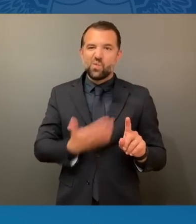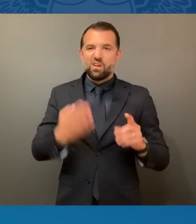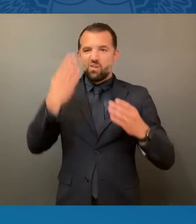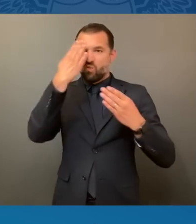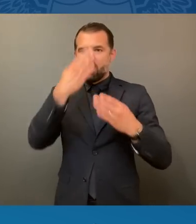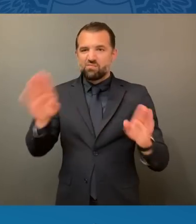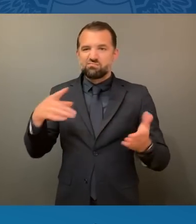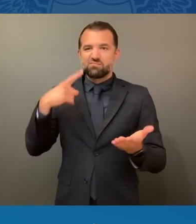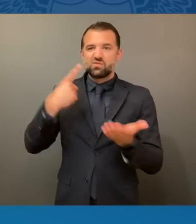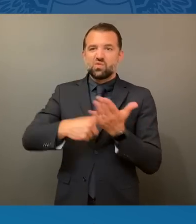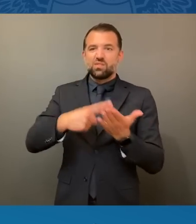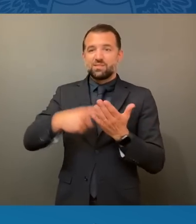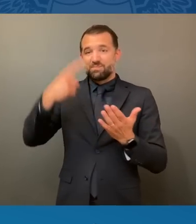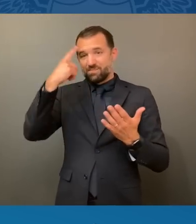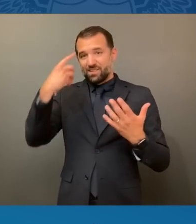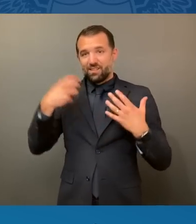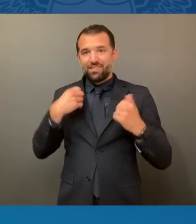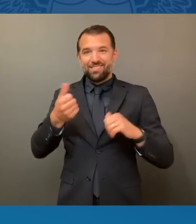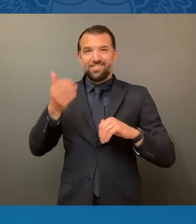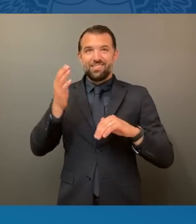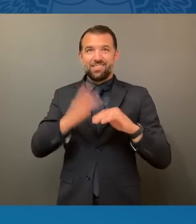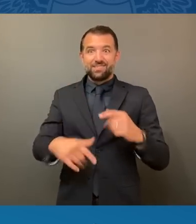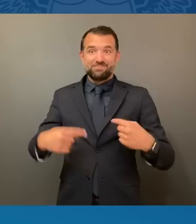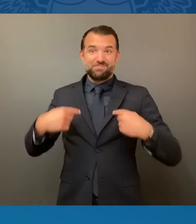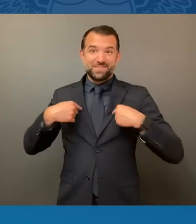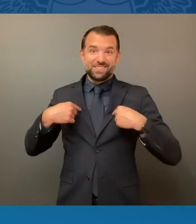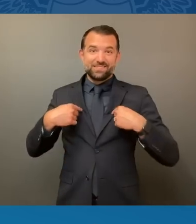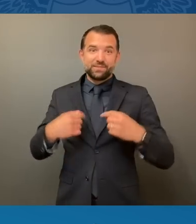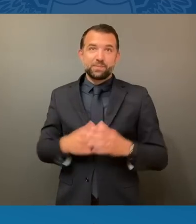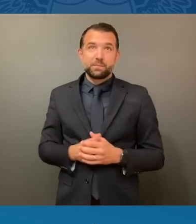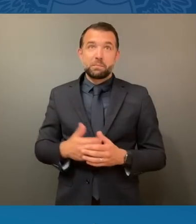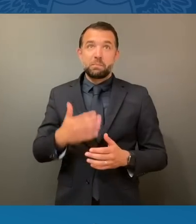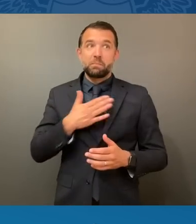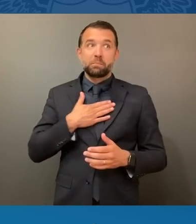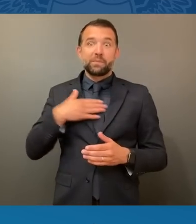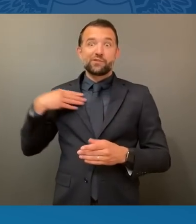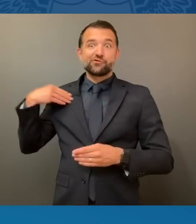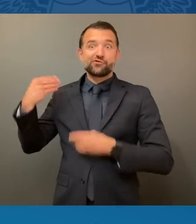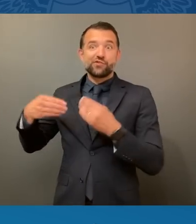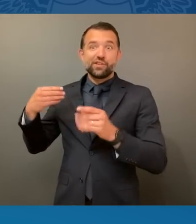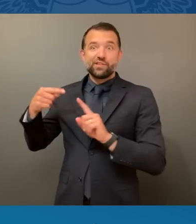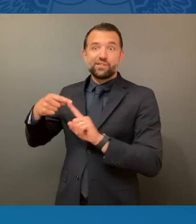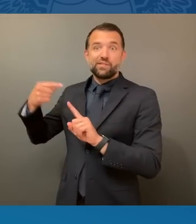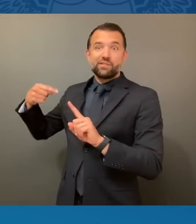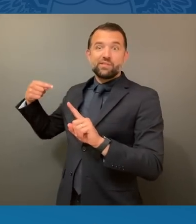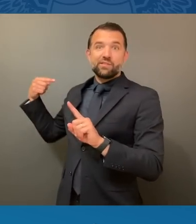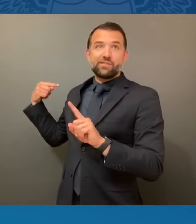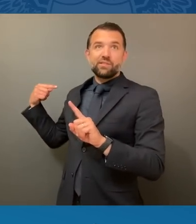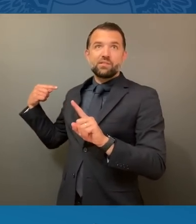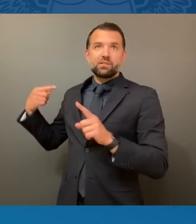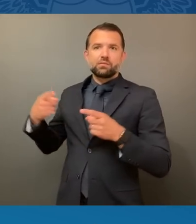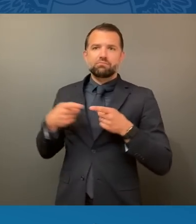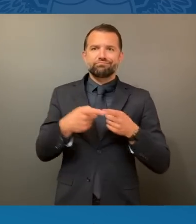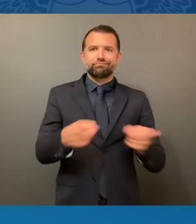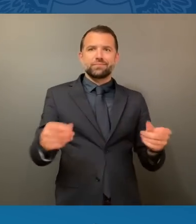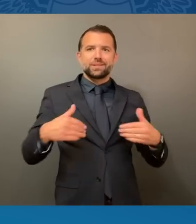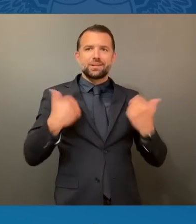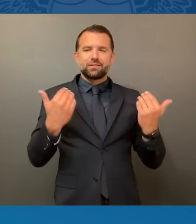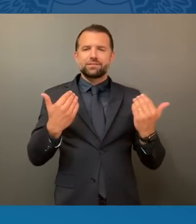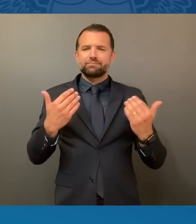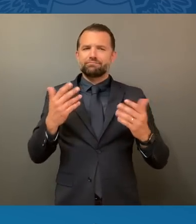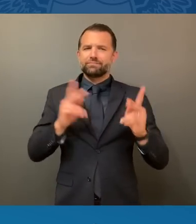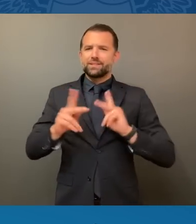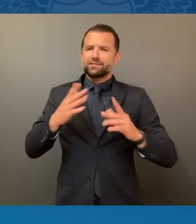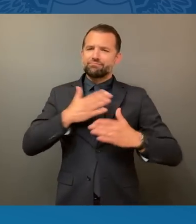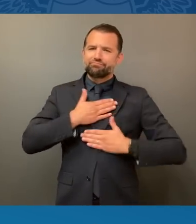generation. They are so much more willing to talk about Yes. it. To their credit, and the issue then becomes,